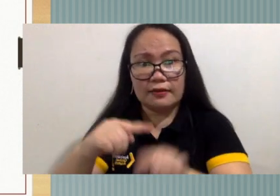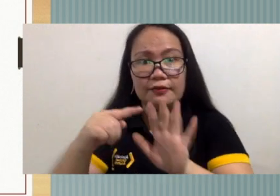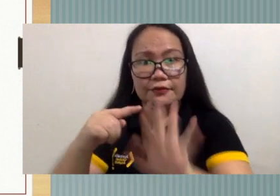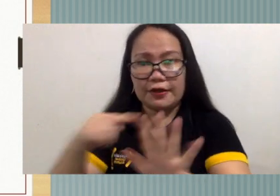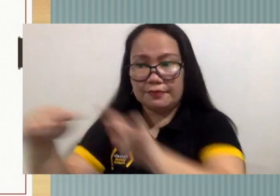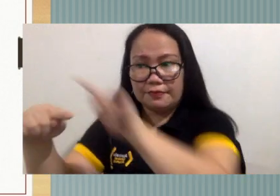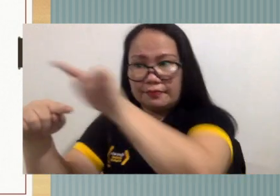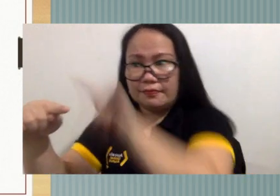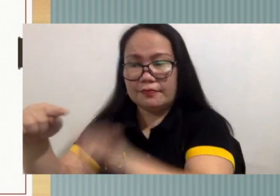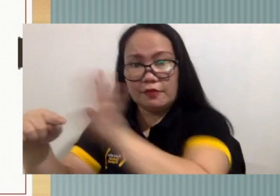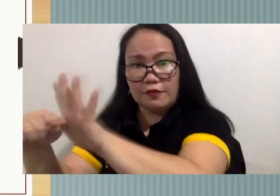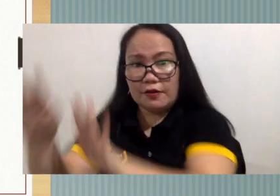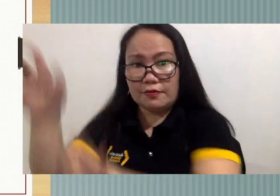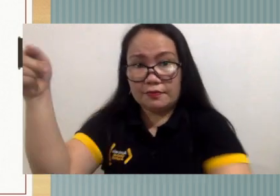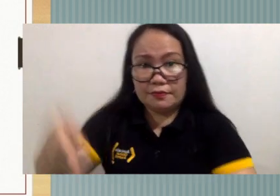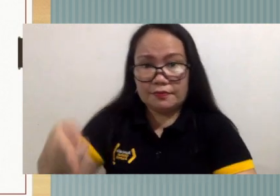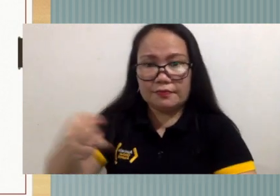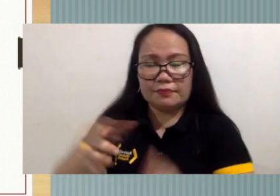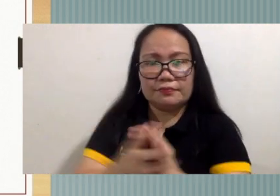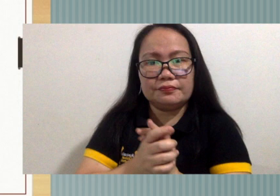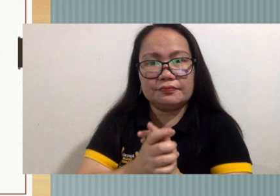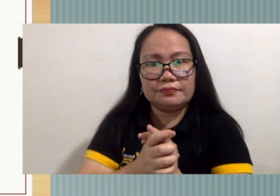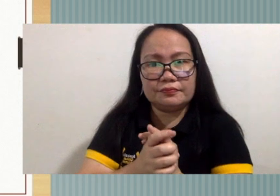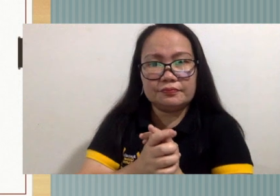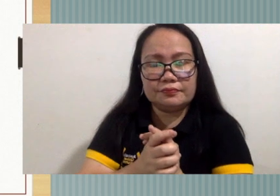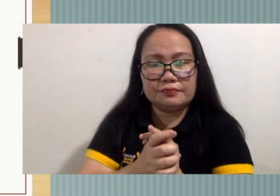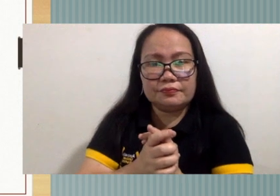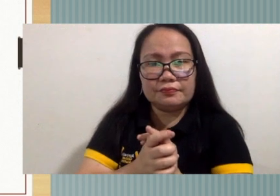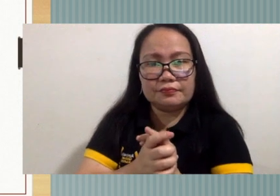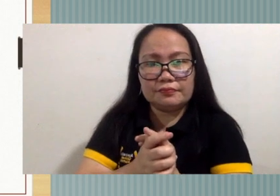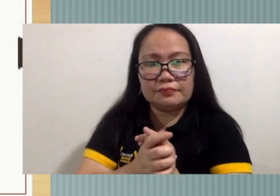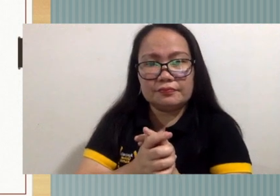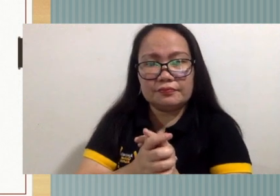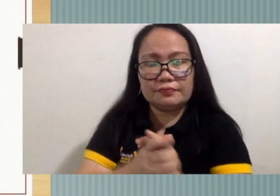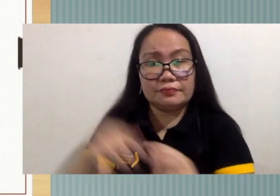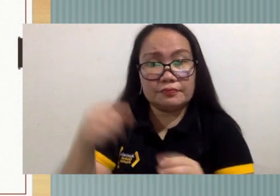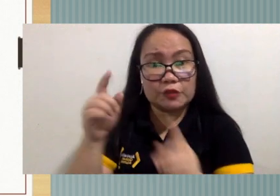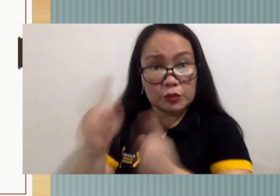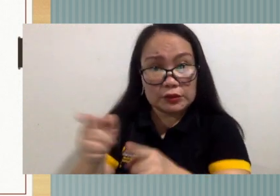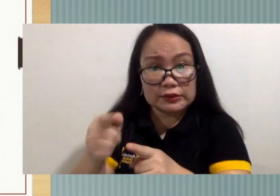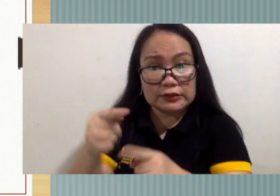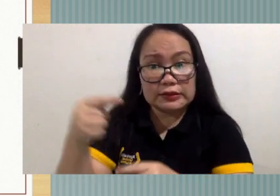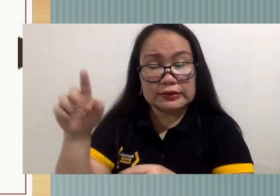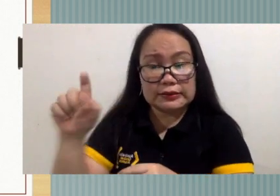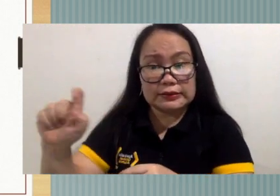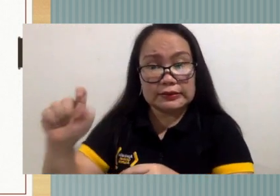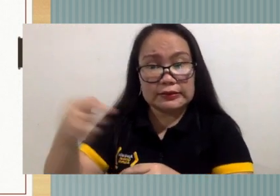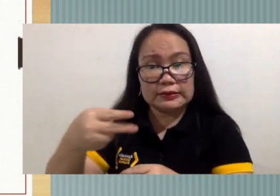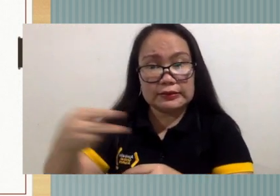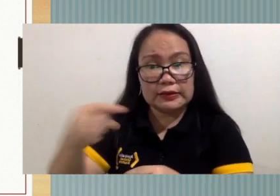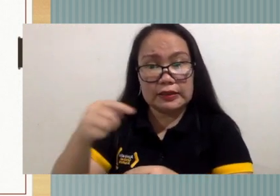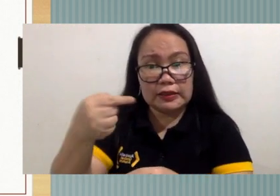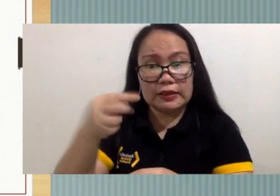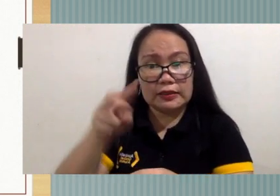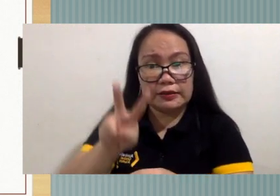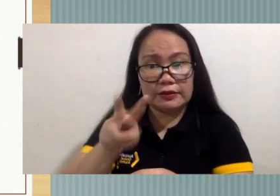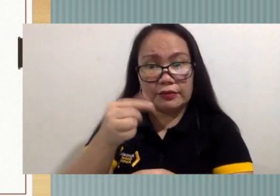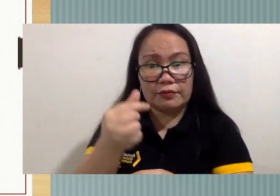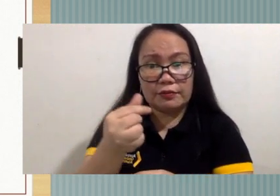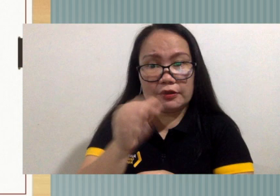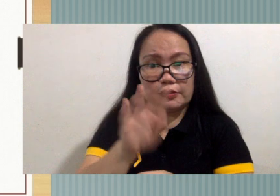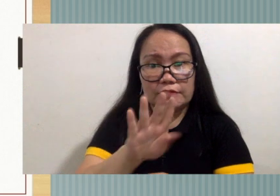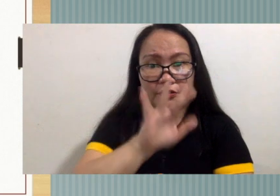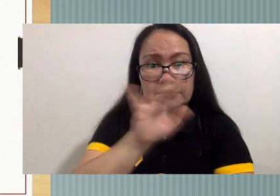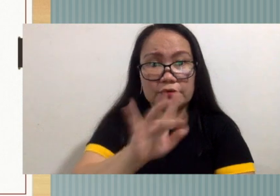by 5. So, we will now have x is equal to negative 2 plus 4 square root of 2